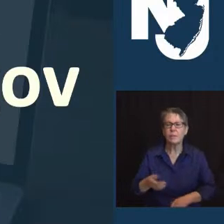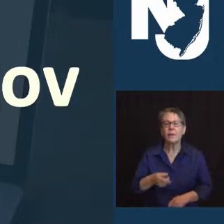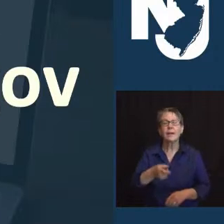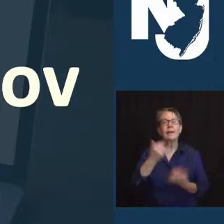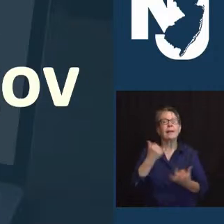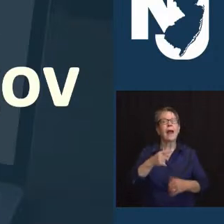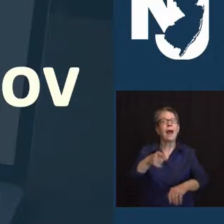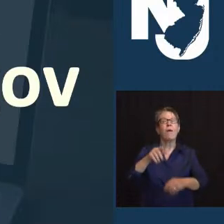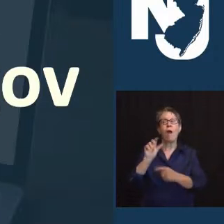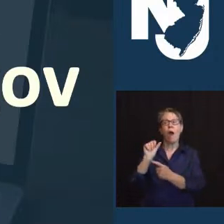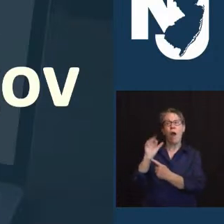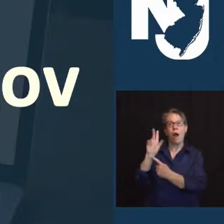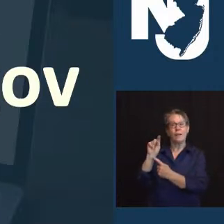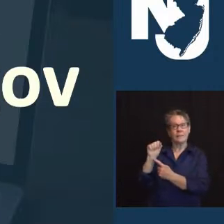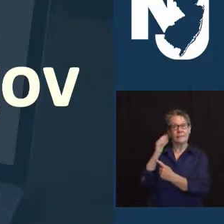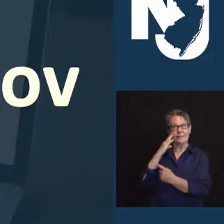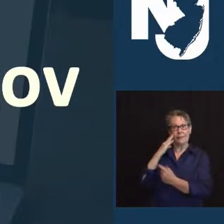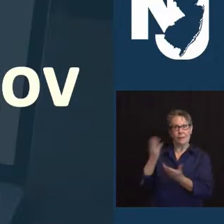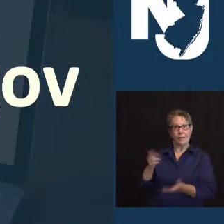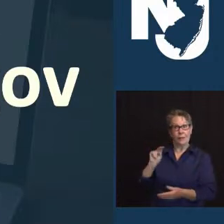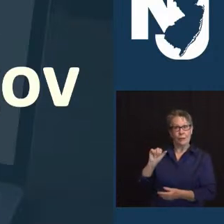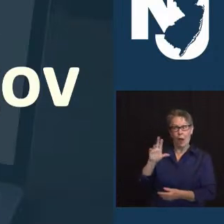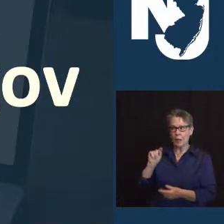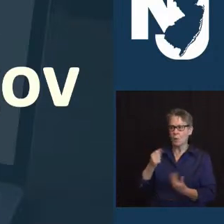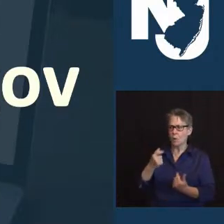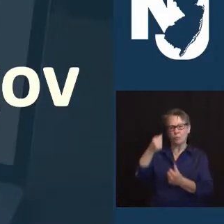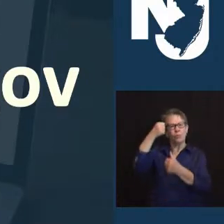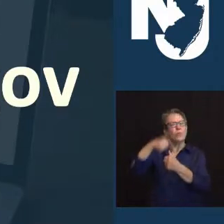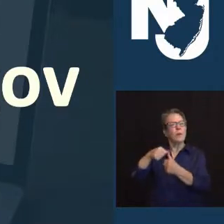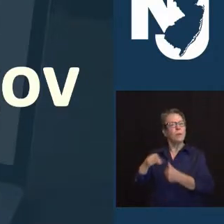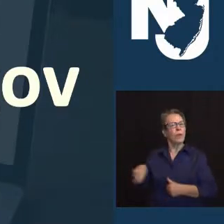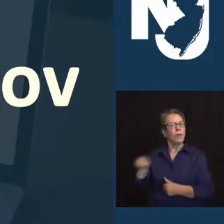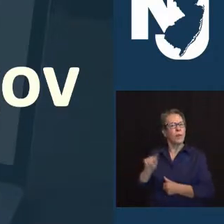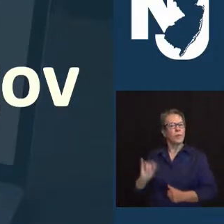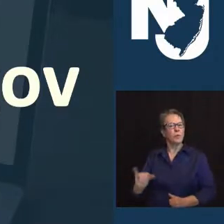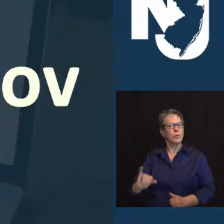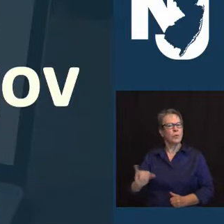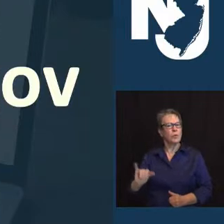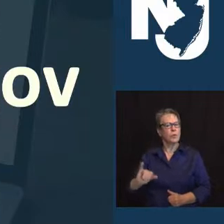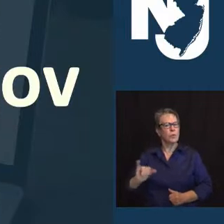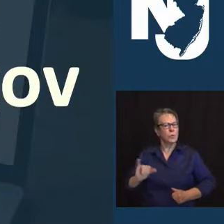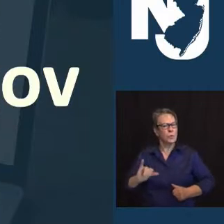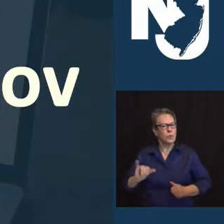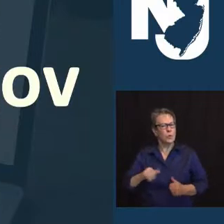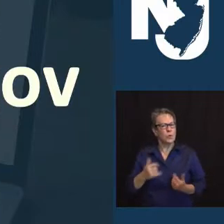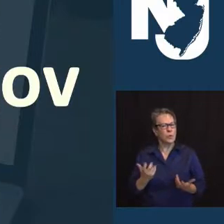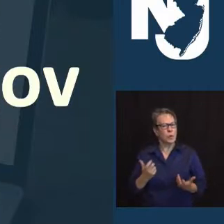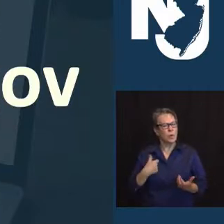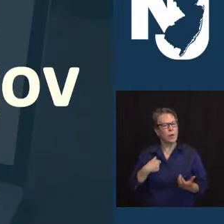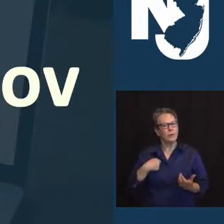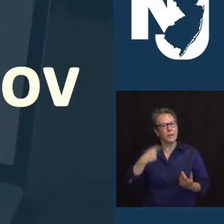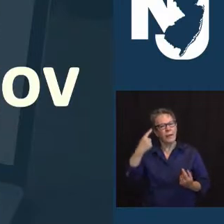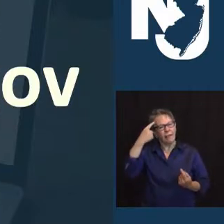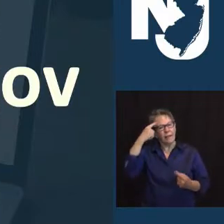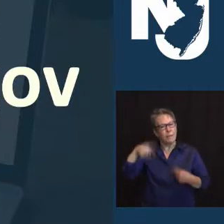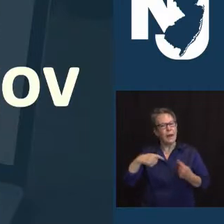Preservation COVID-19 Relief Grant Program, Hamilton's downtown has received funding to help protect both businesses